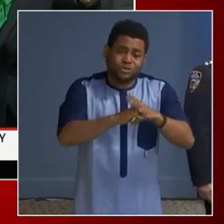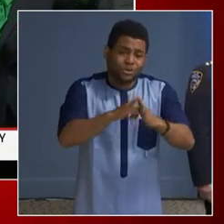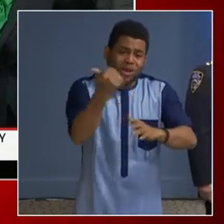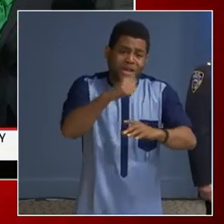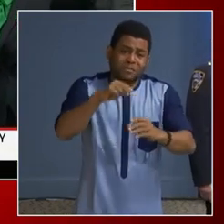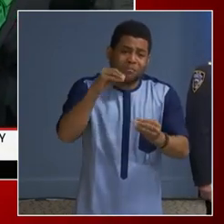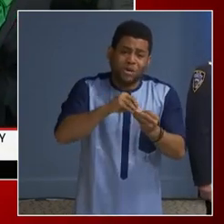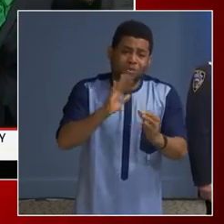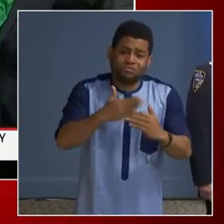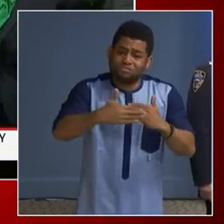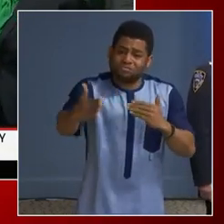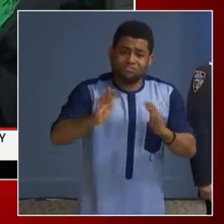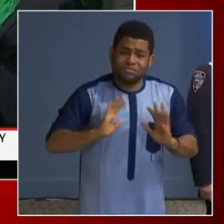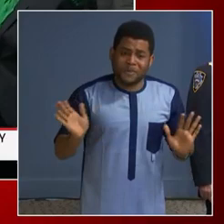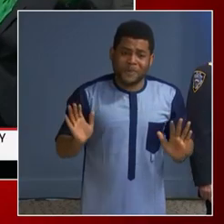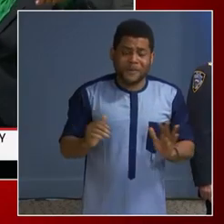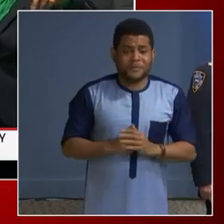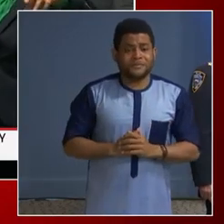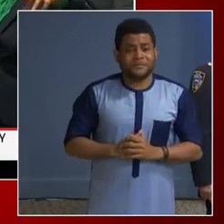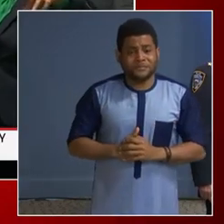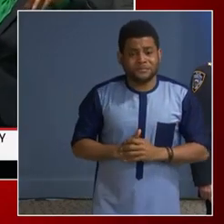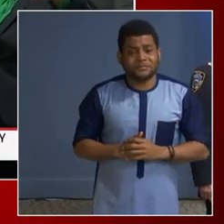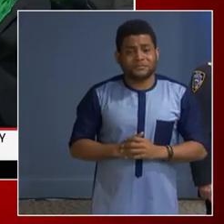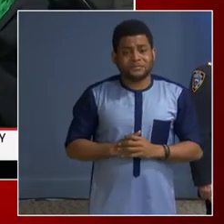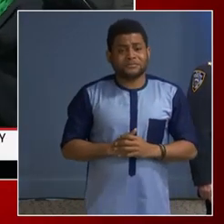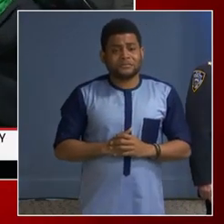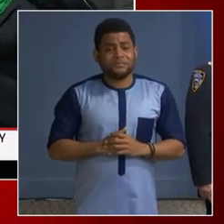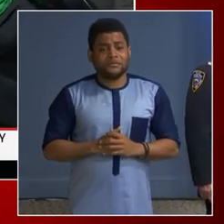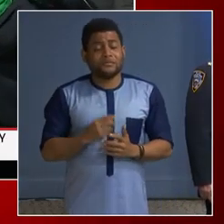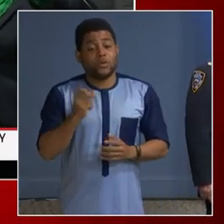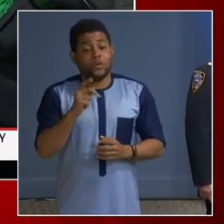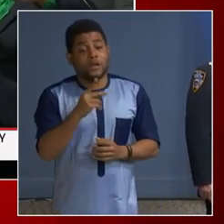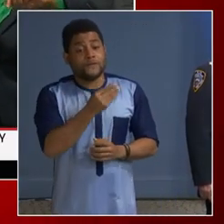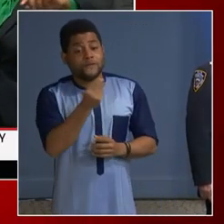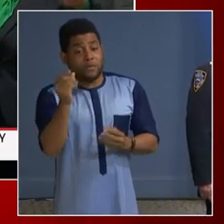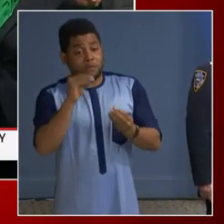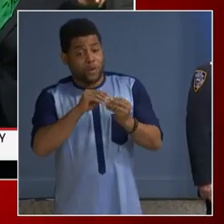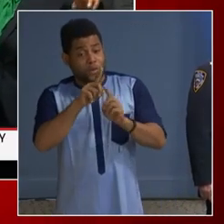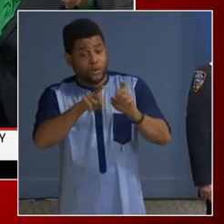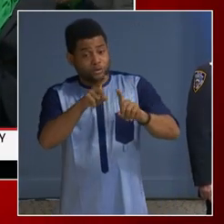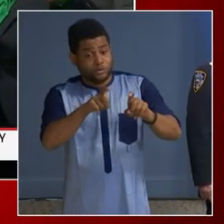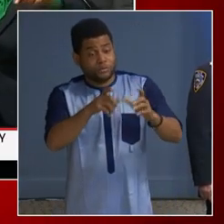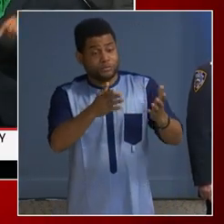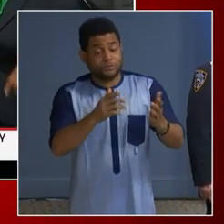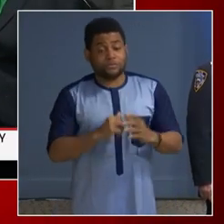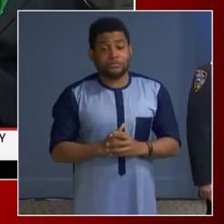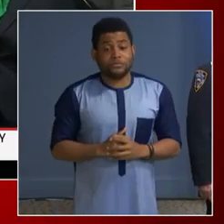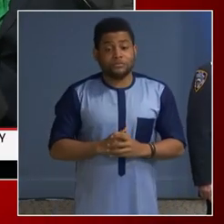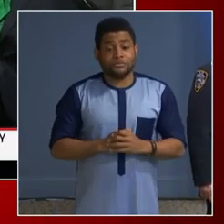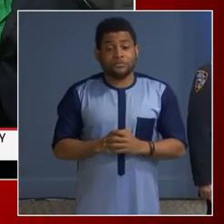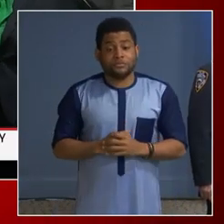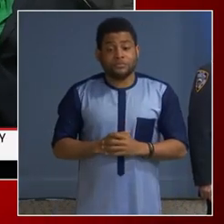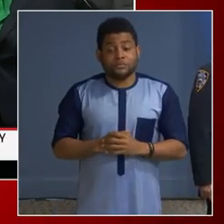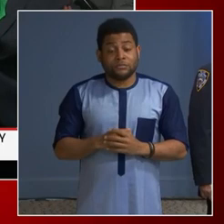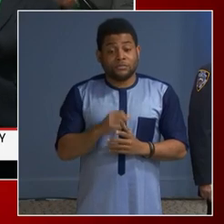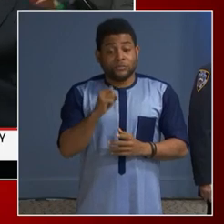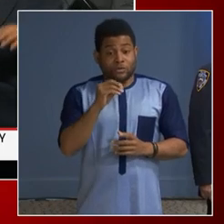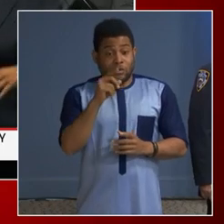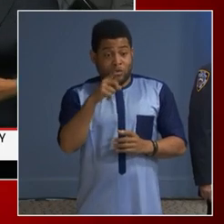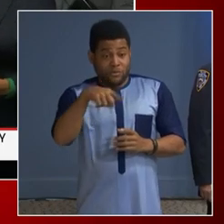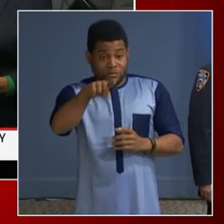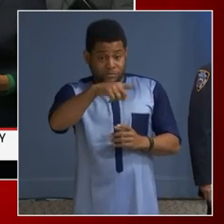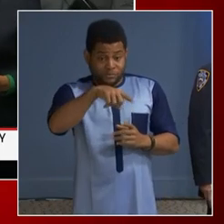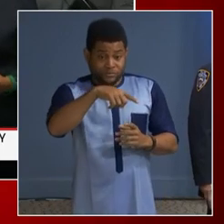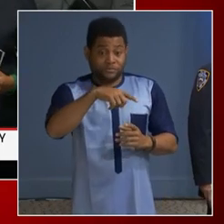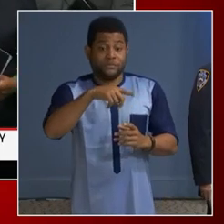have asked here tonight, and young lady in the house, and then Muriel will come around to you in a second. Thank you.